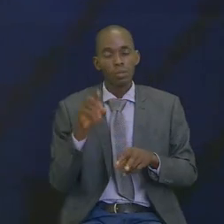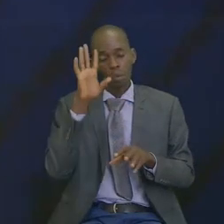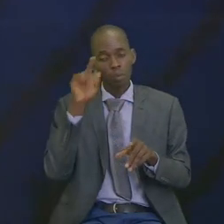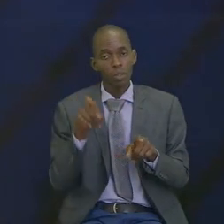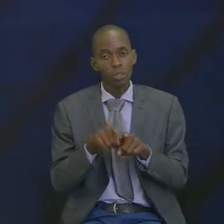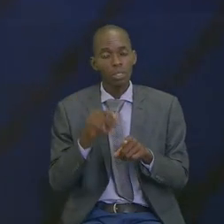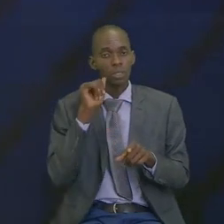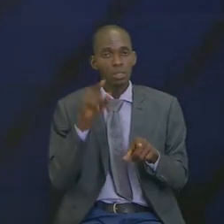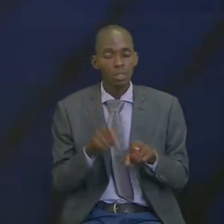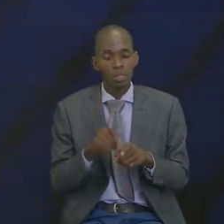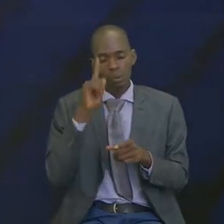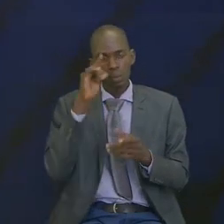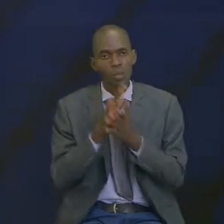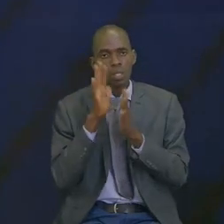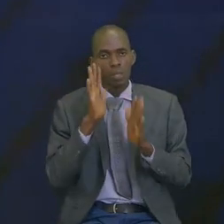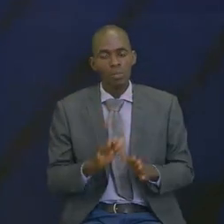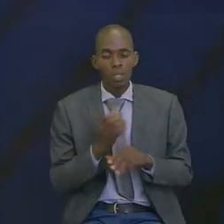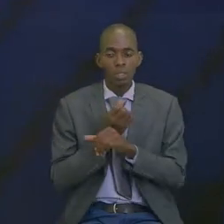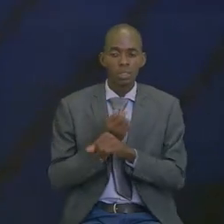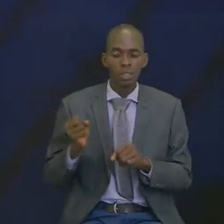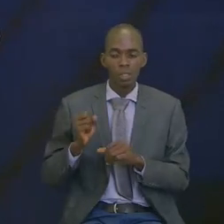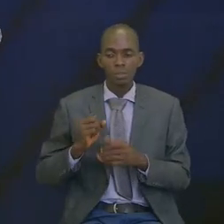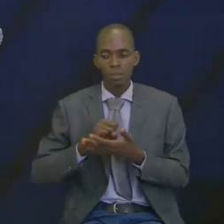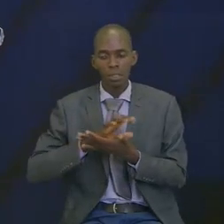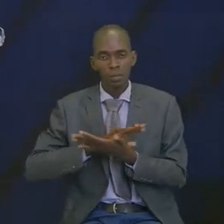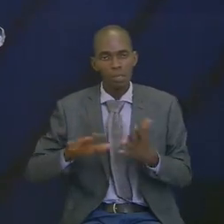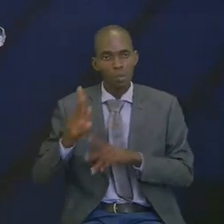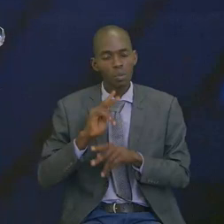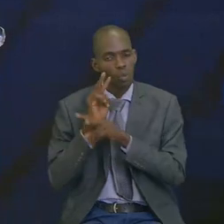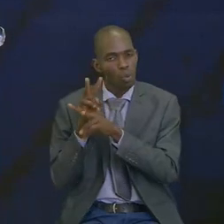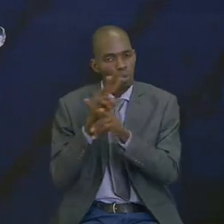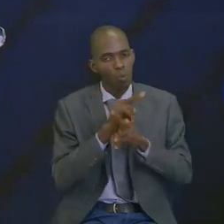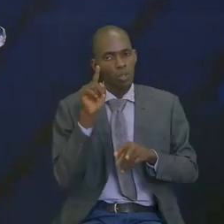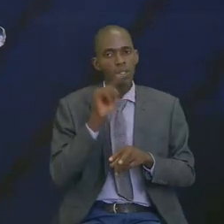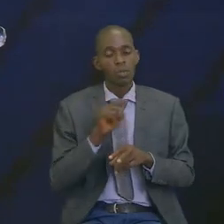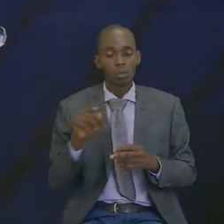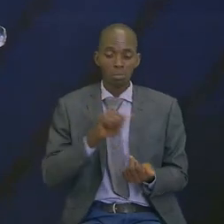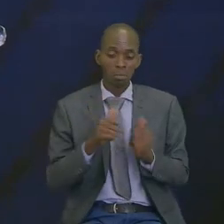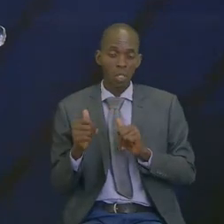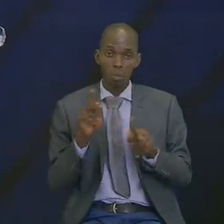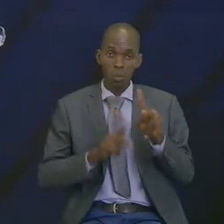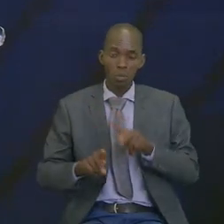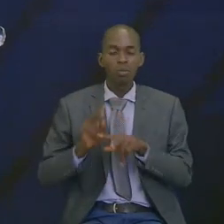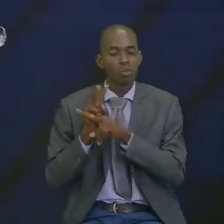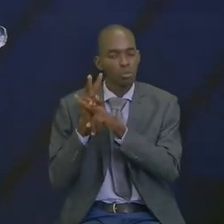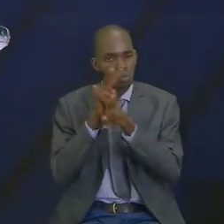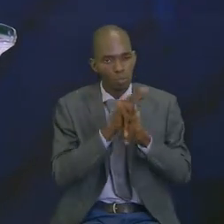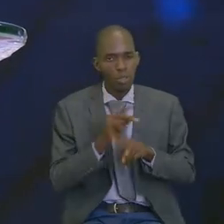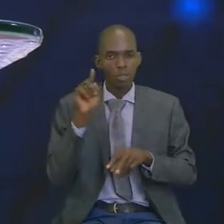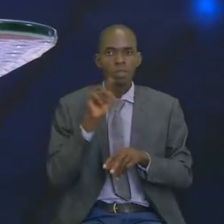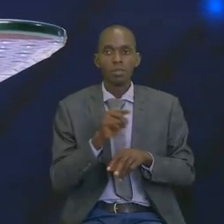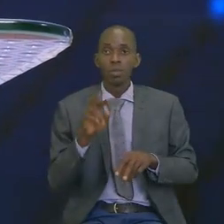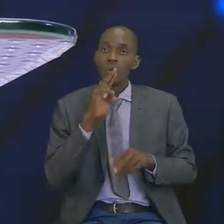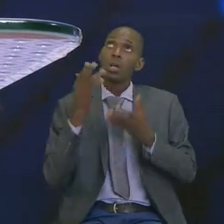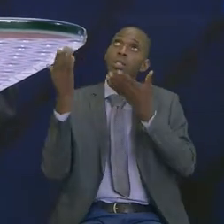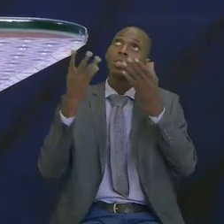watch ye therefore, saved soul, watch ye therefore, sanctified believer, watch ye therefore, baptized baptized in the Holy Ghost, what you there for? You're serving